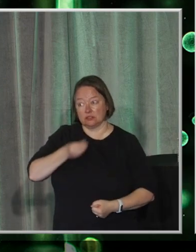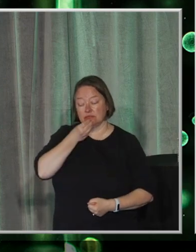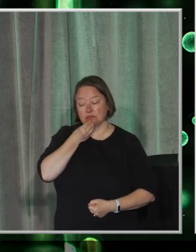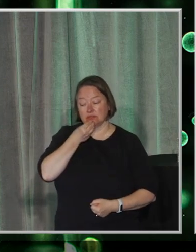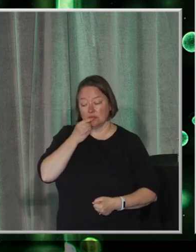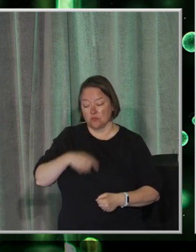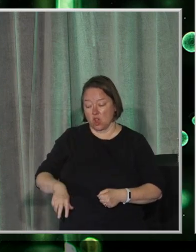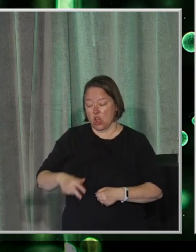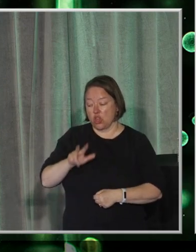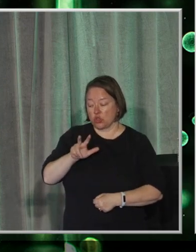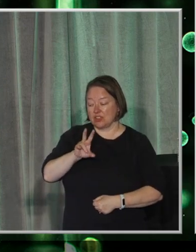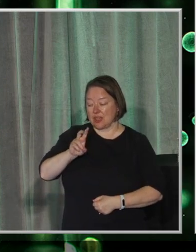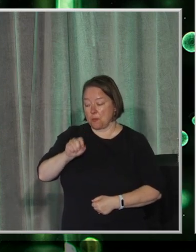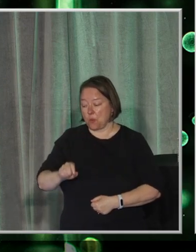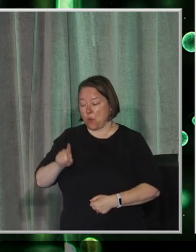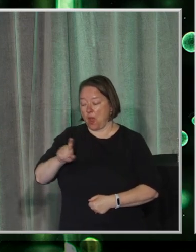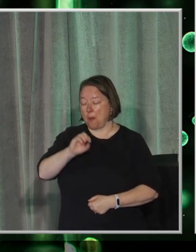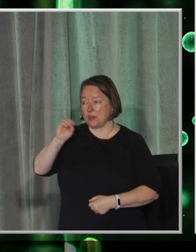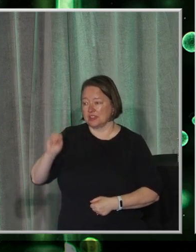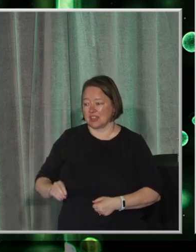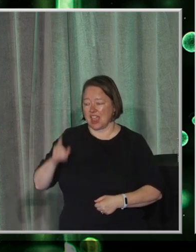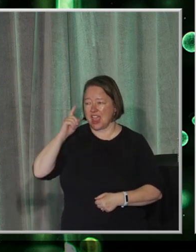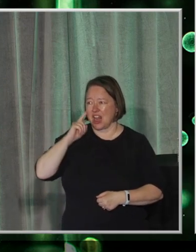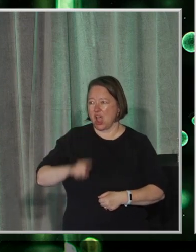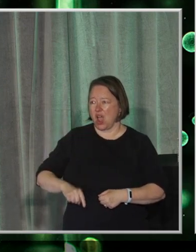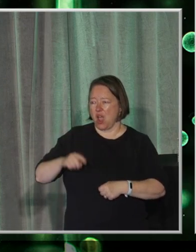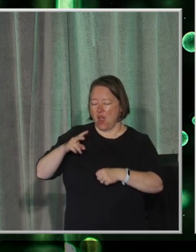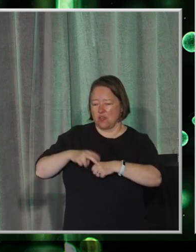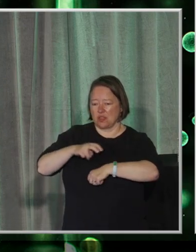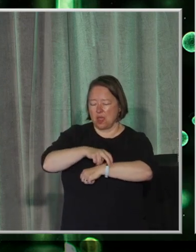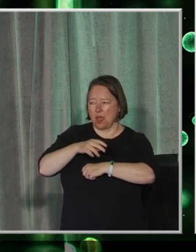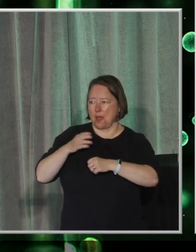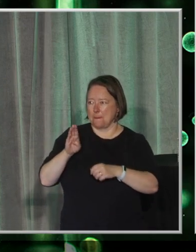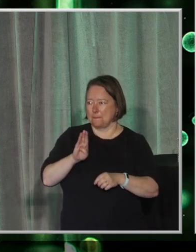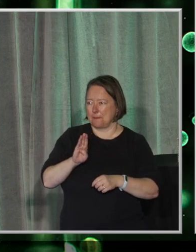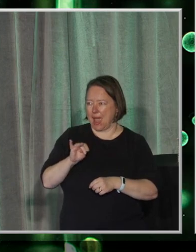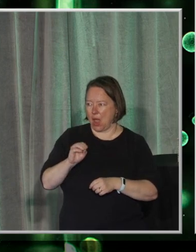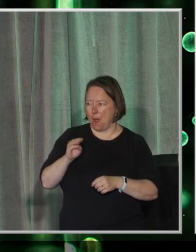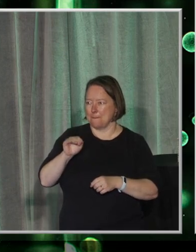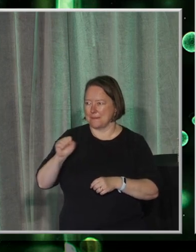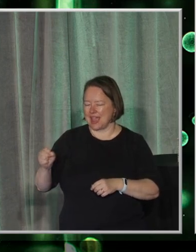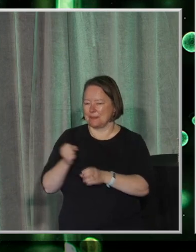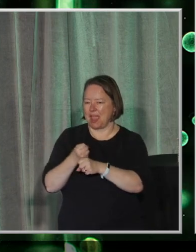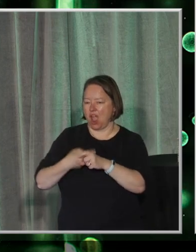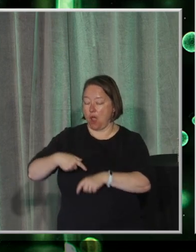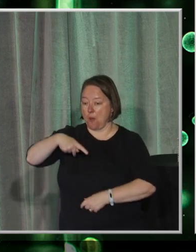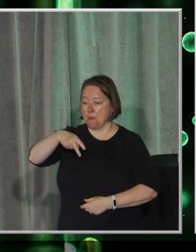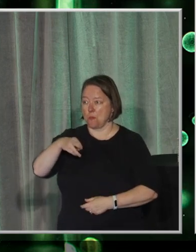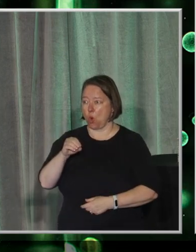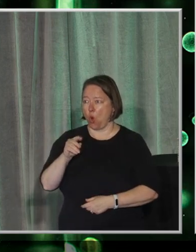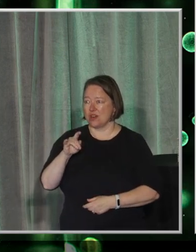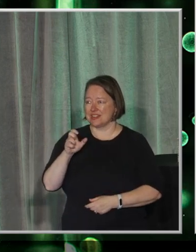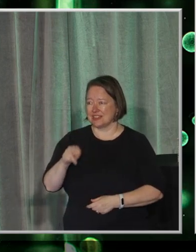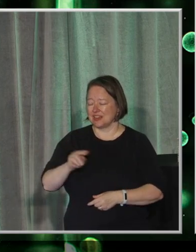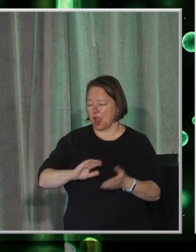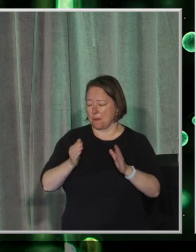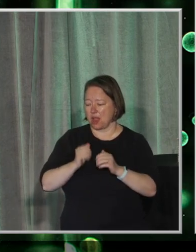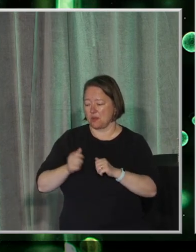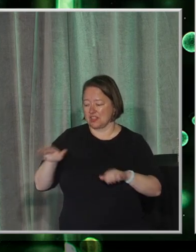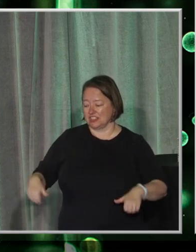over 37.1% of its body biomass is made up of protein. But currently there have been a bigger